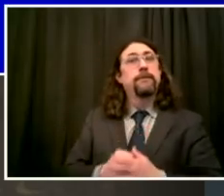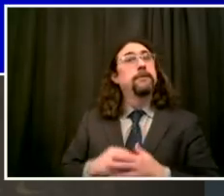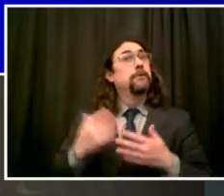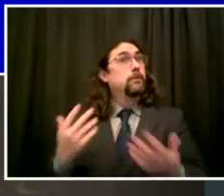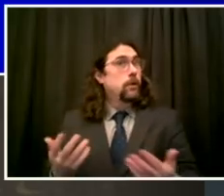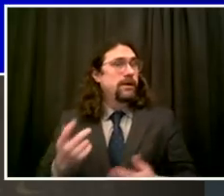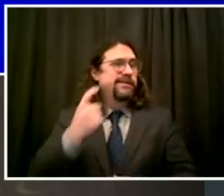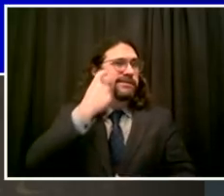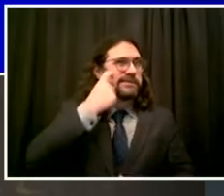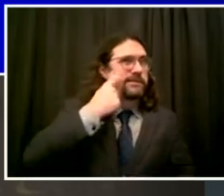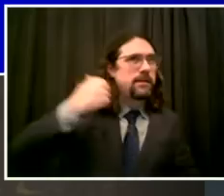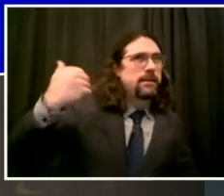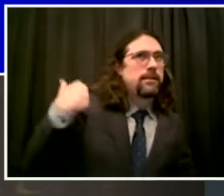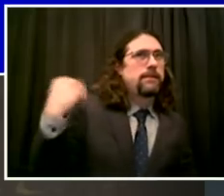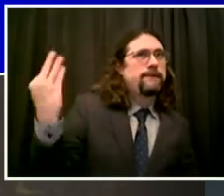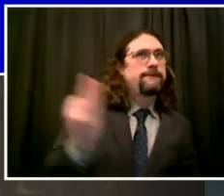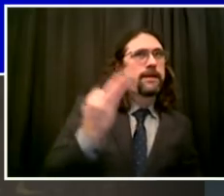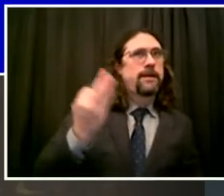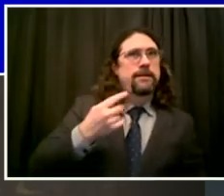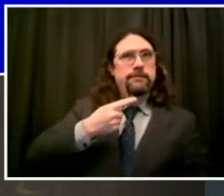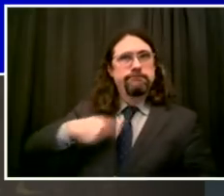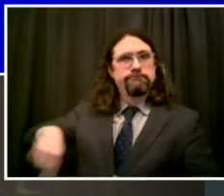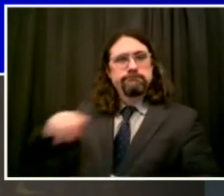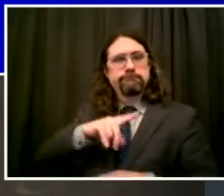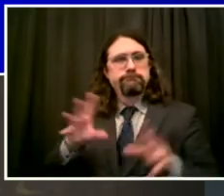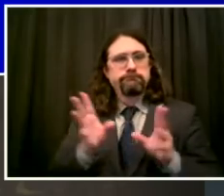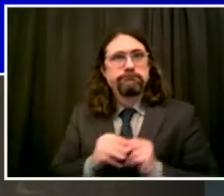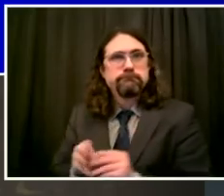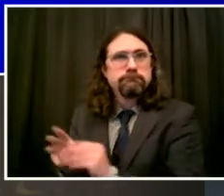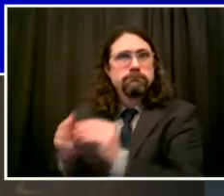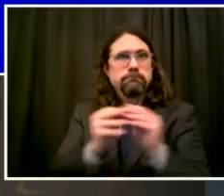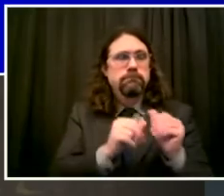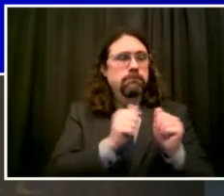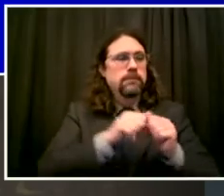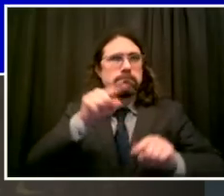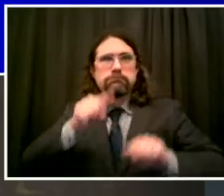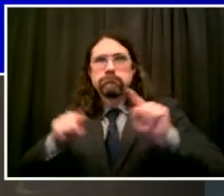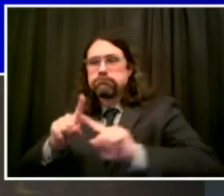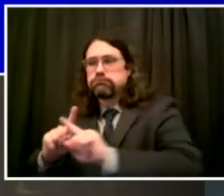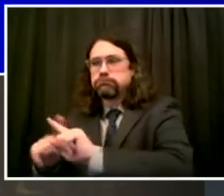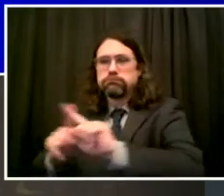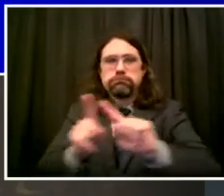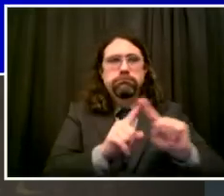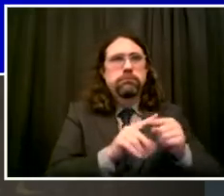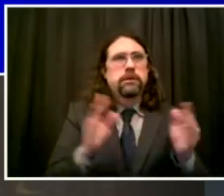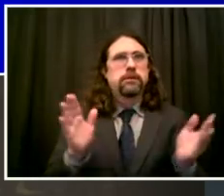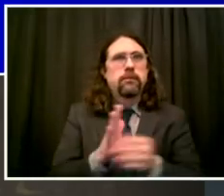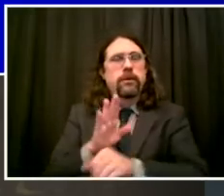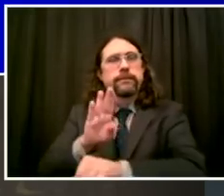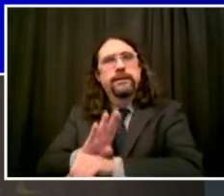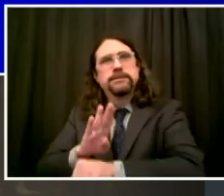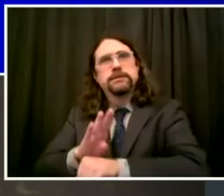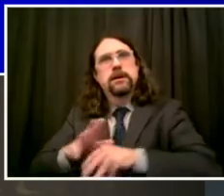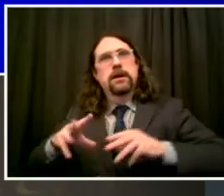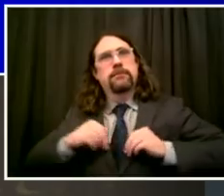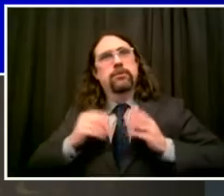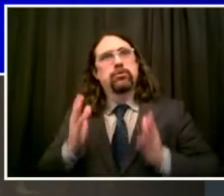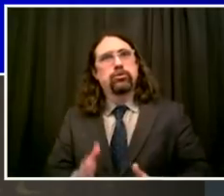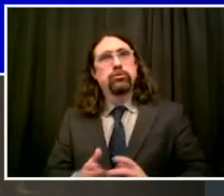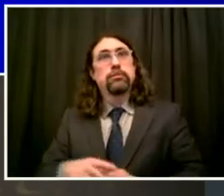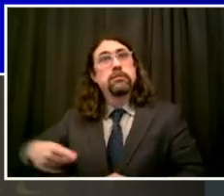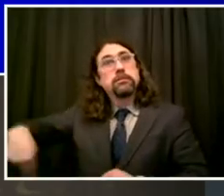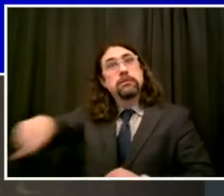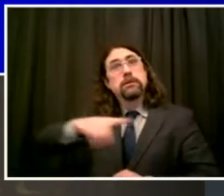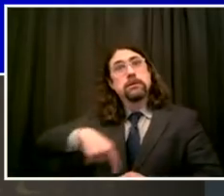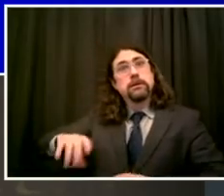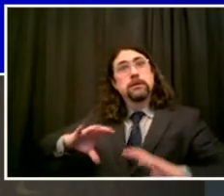case, smaller bars and restaurants. They're a group called the New York Hospitality Coalition. And they wanted to help me